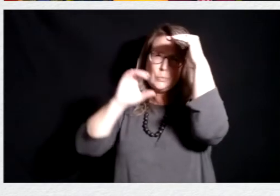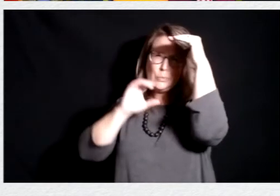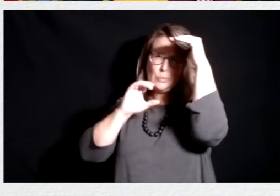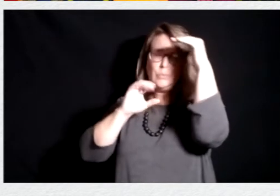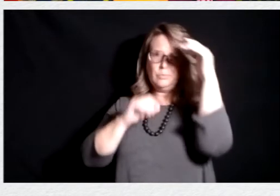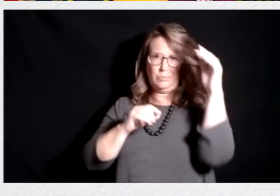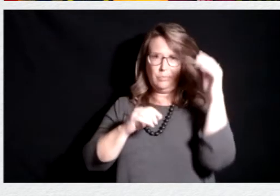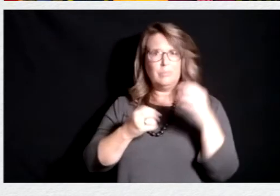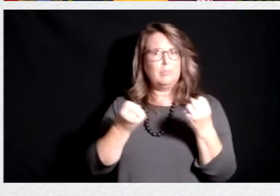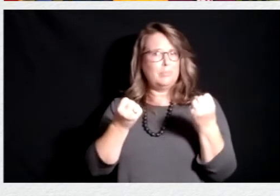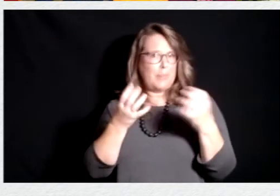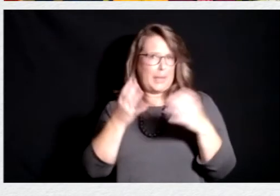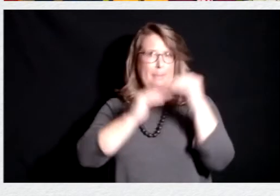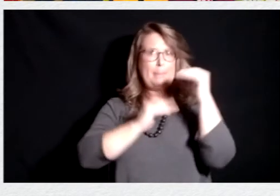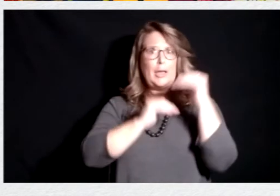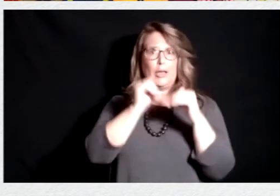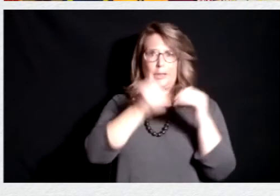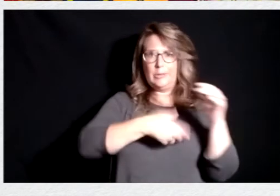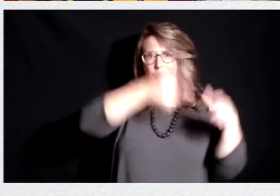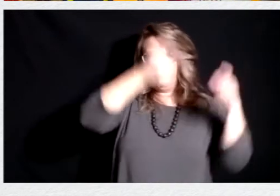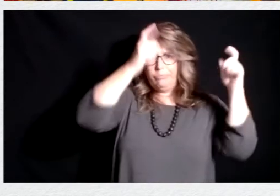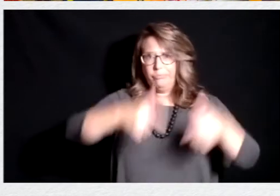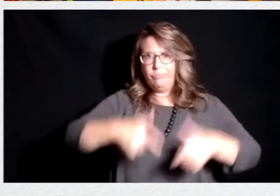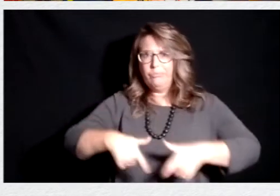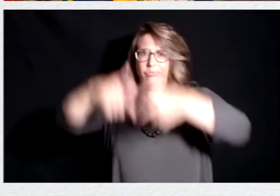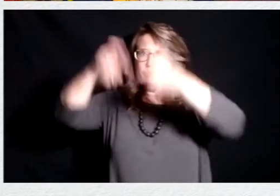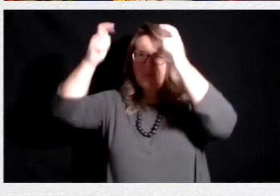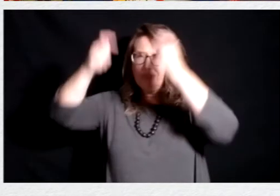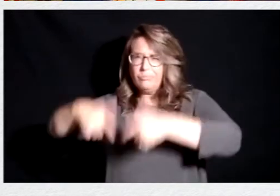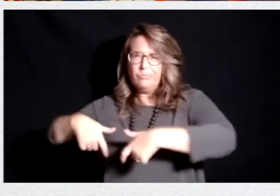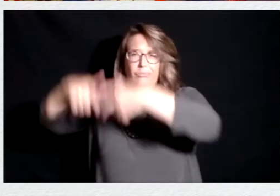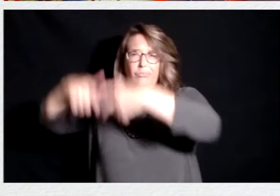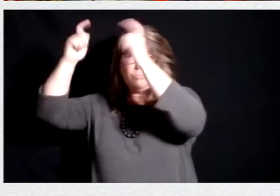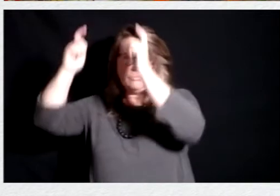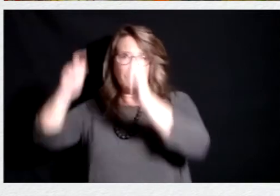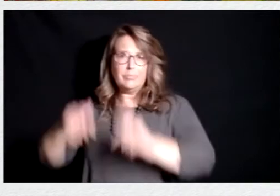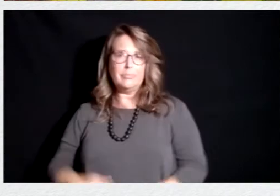sol se esconde detrás de los edificios que son tan altos como el cielo.